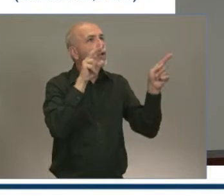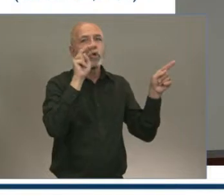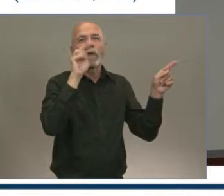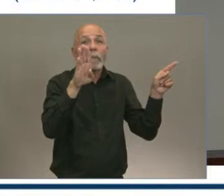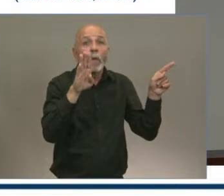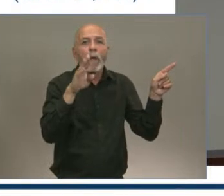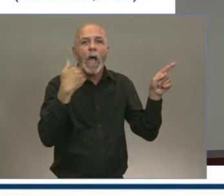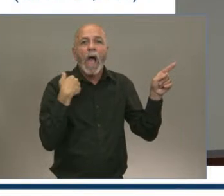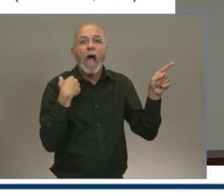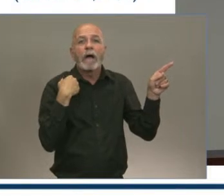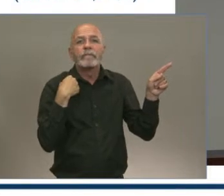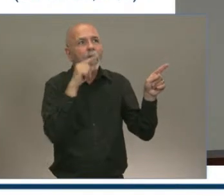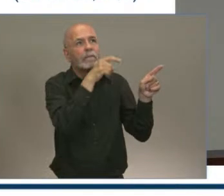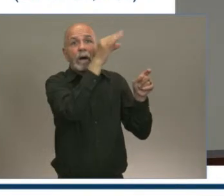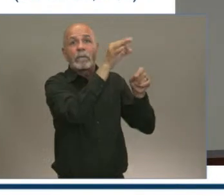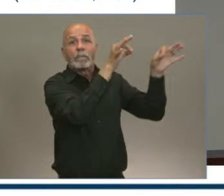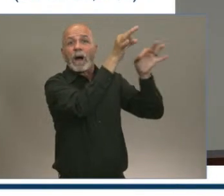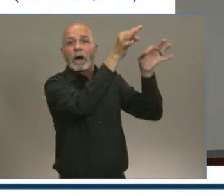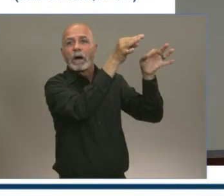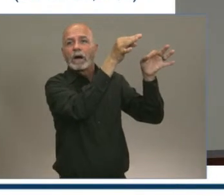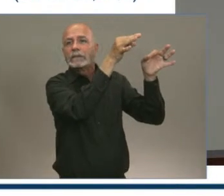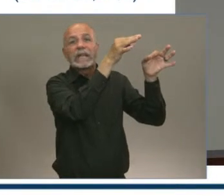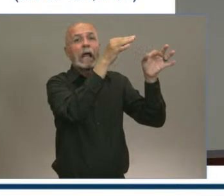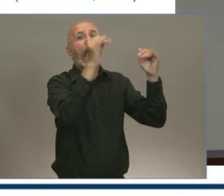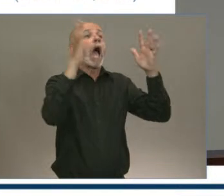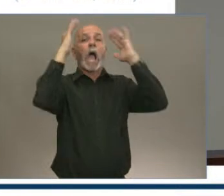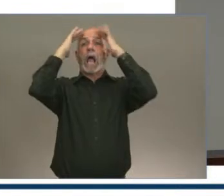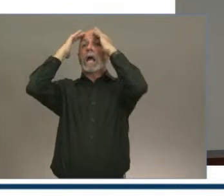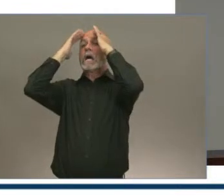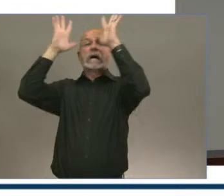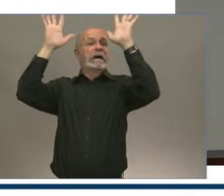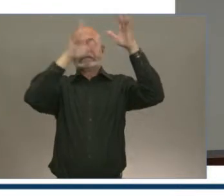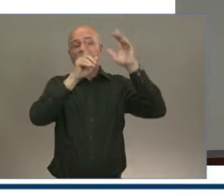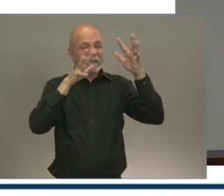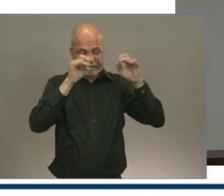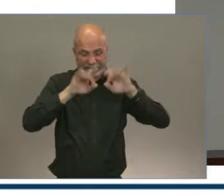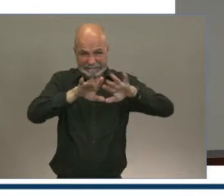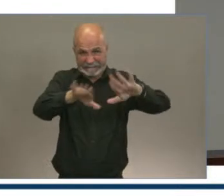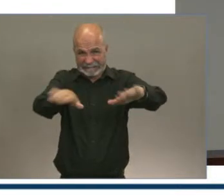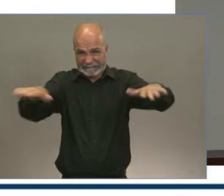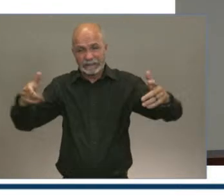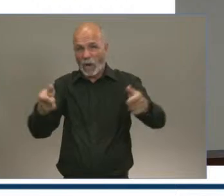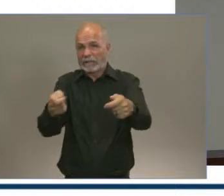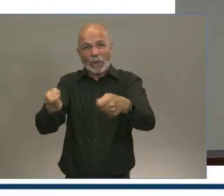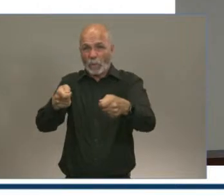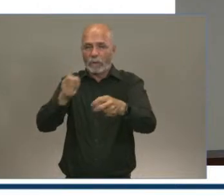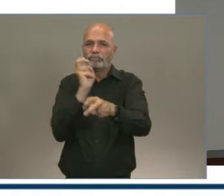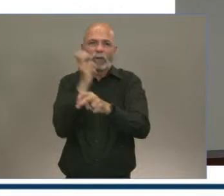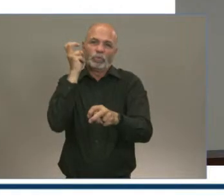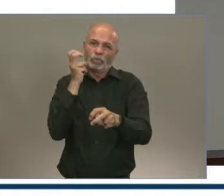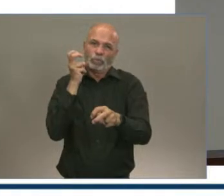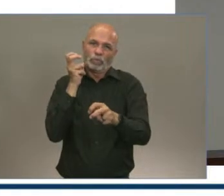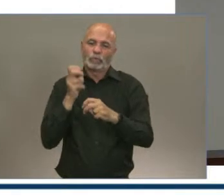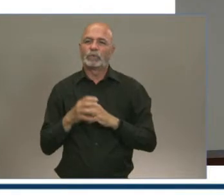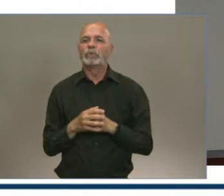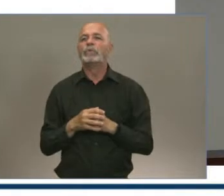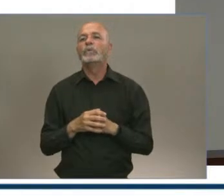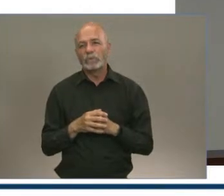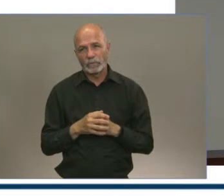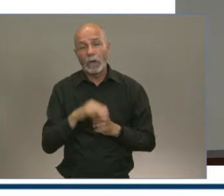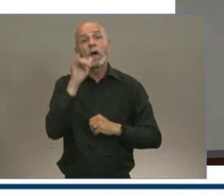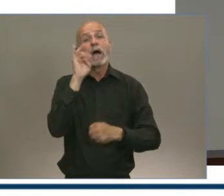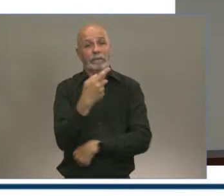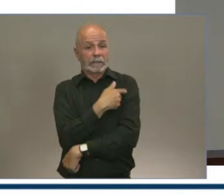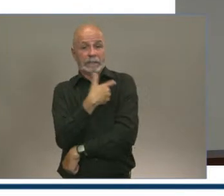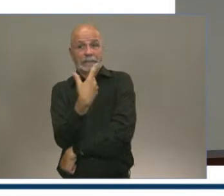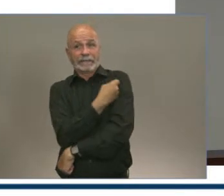that, I know the efforts that they had to go to bring it under control. So as I've said before, along with getting vaccinated, the main way for people